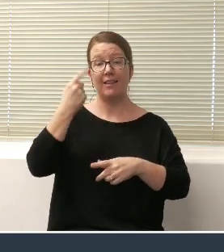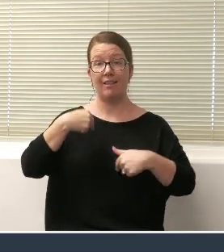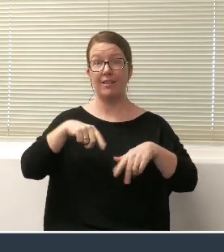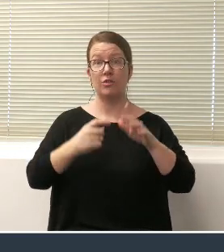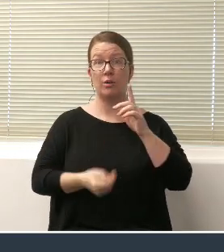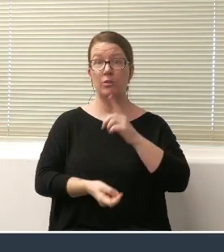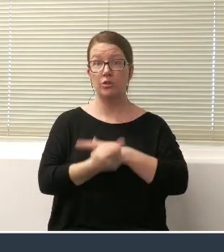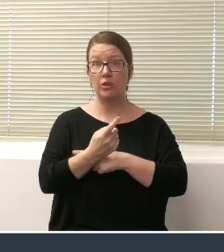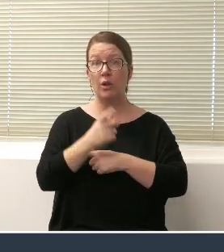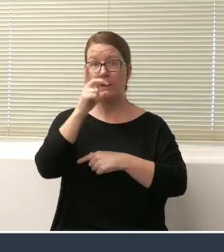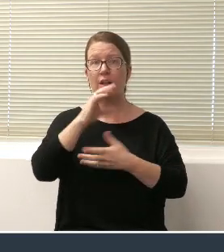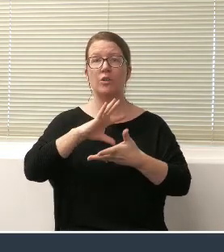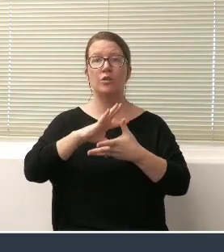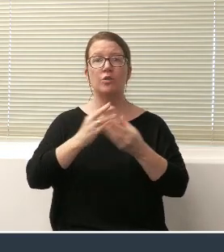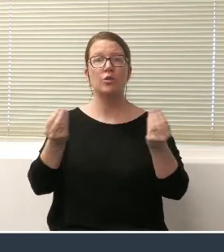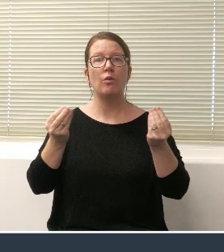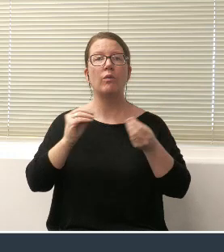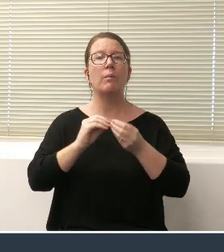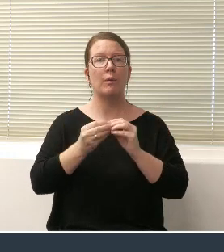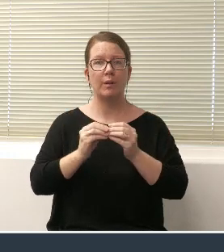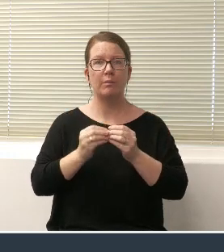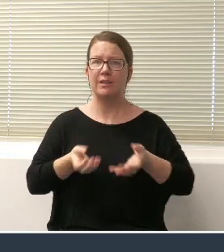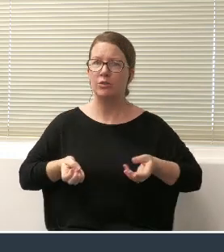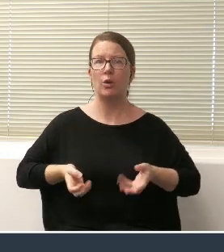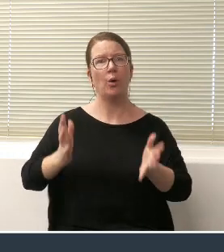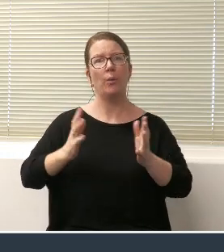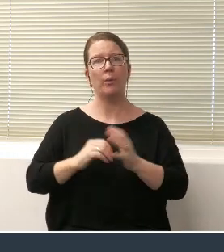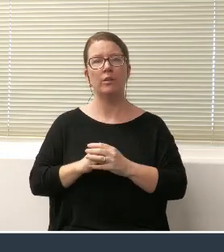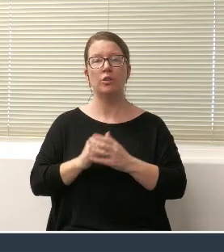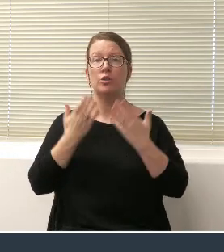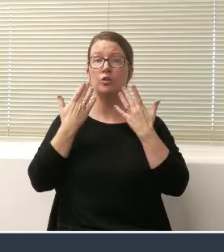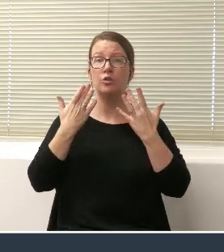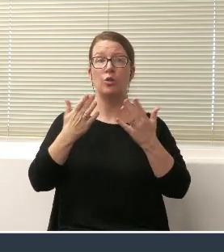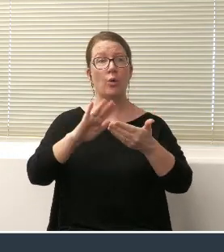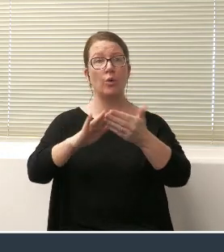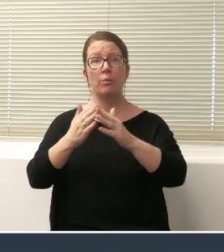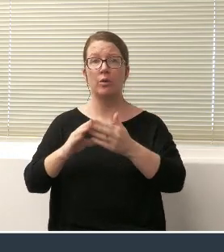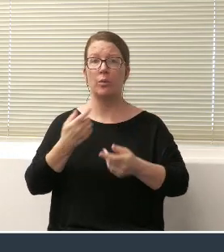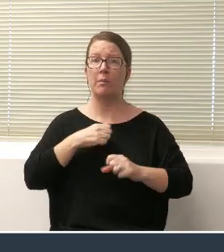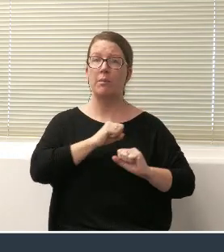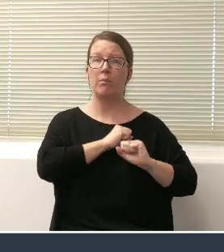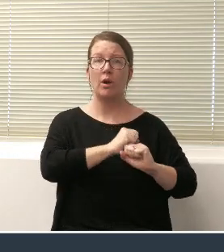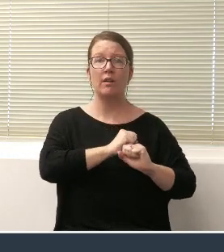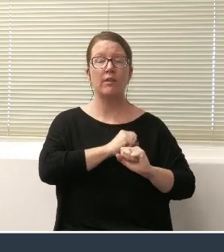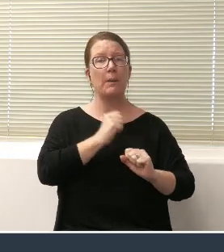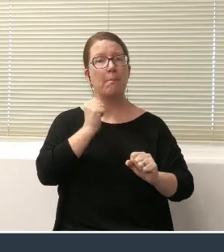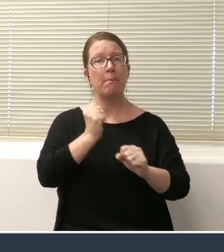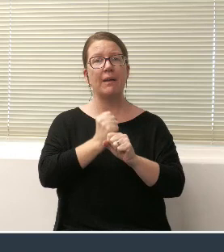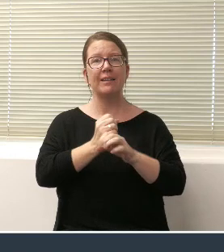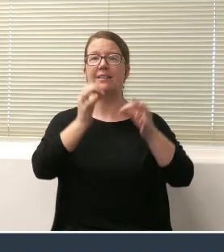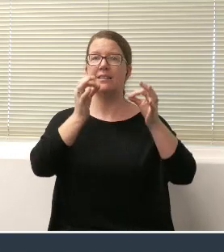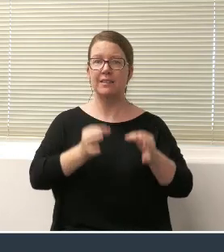a problem, which is a problem. So let's do it and just show the community that we can actually be brave and make a